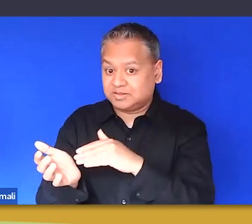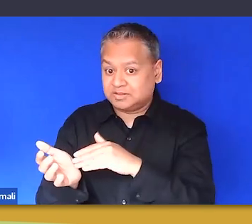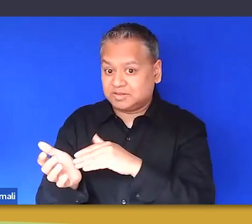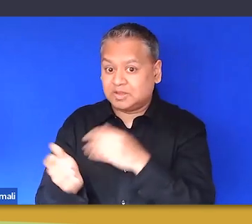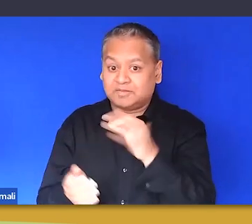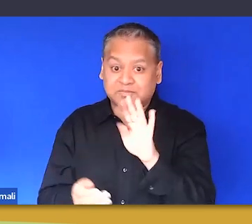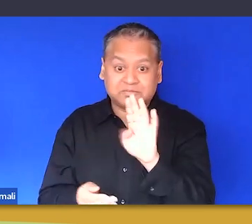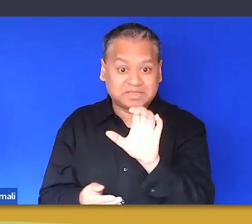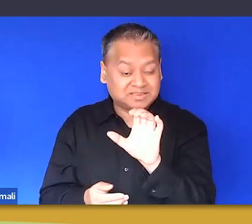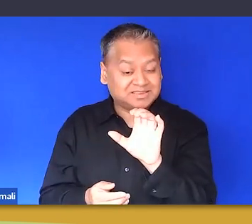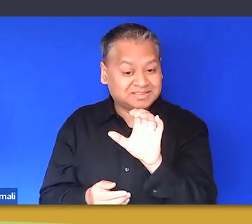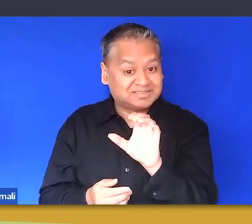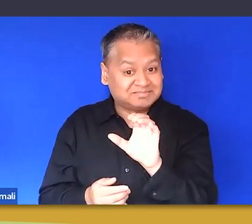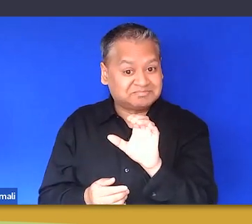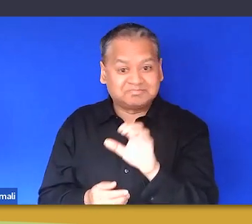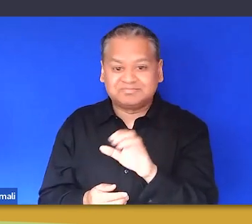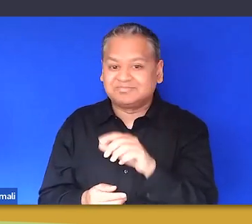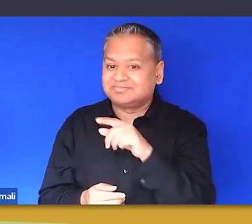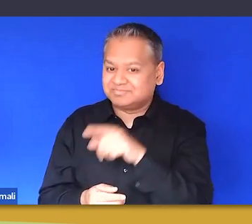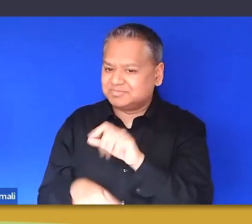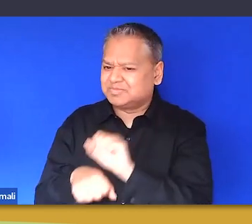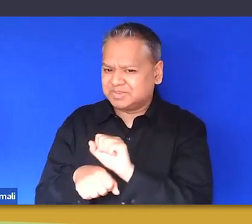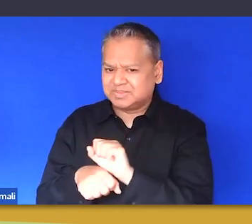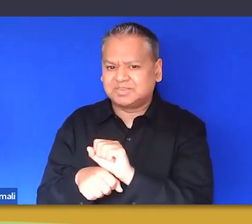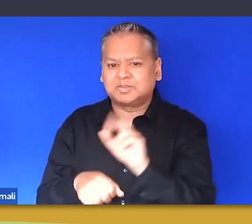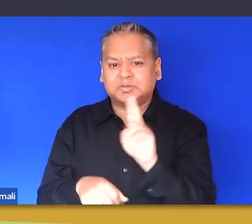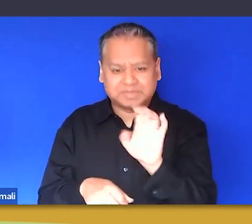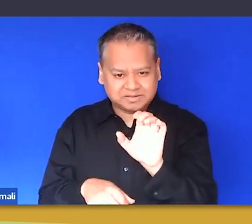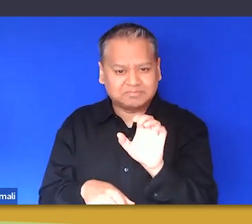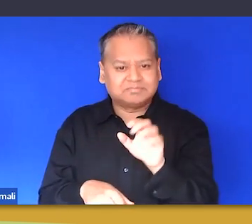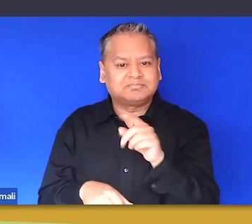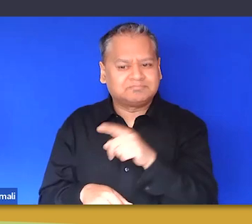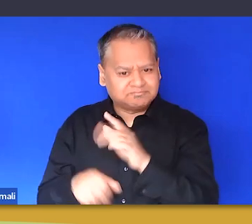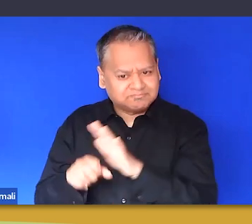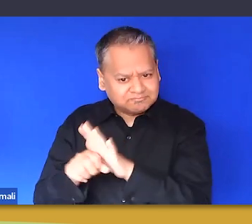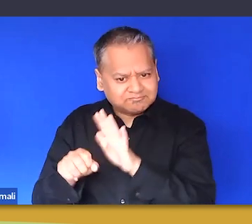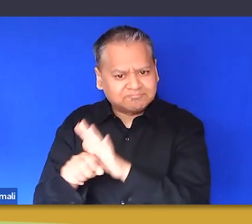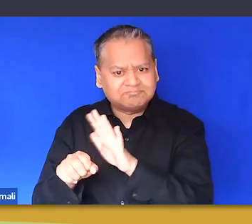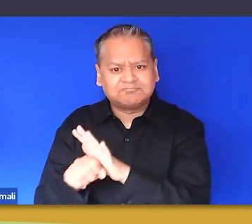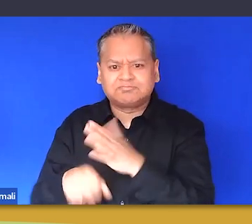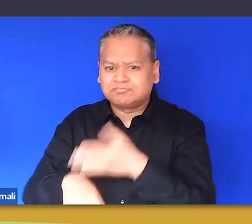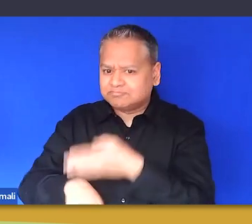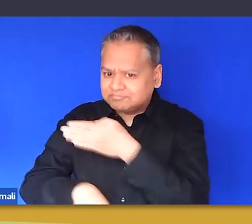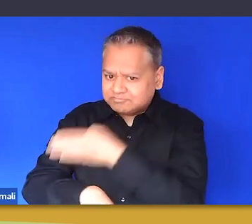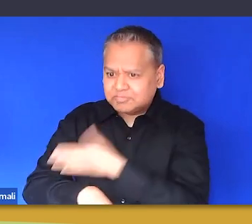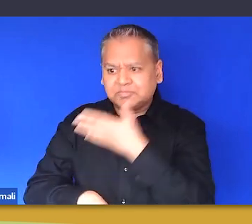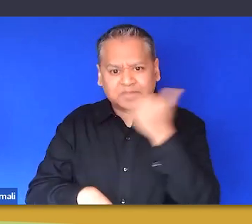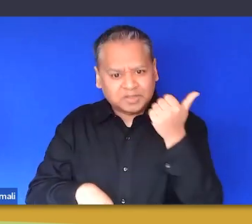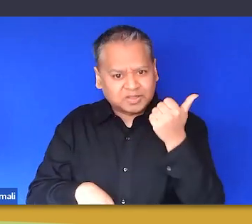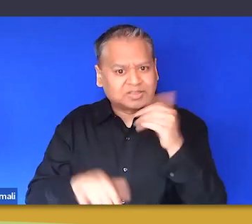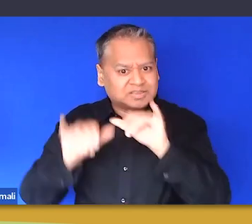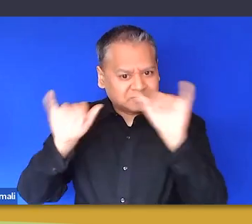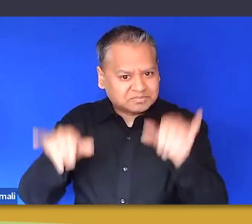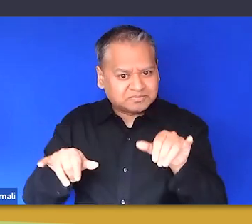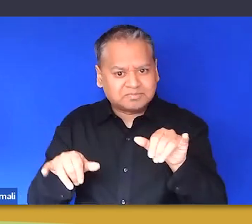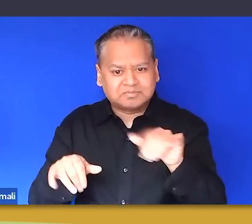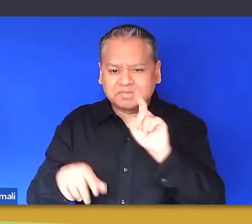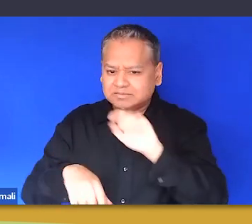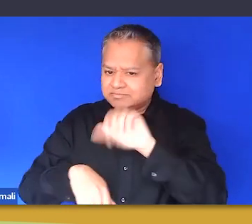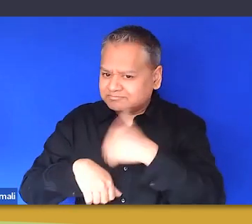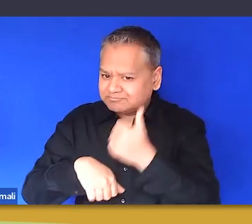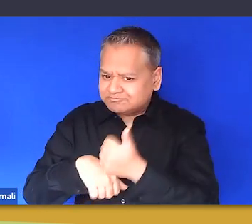Through her work at UBC, she has also advocated for an institutional anti-racism policy that led to change to